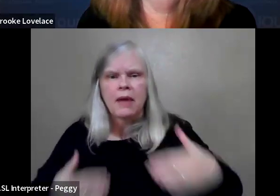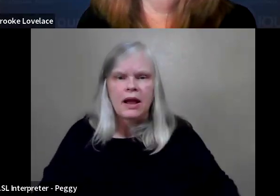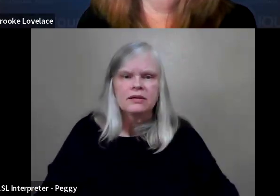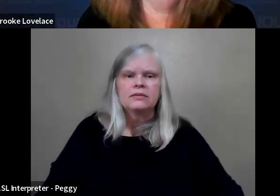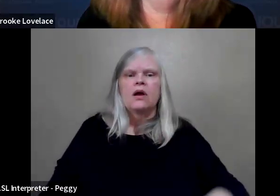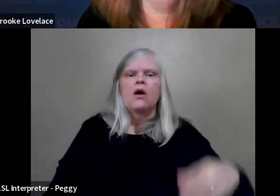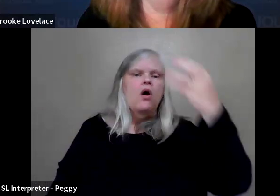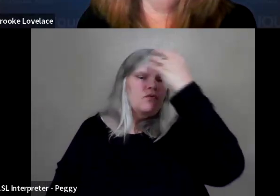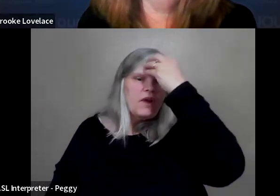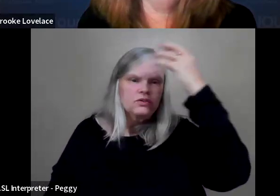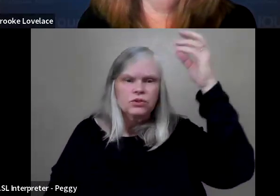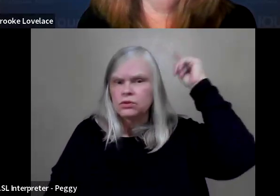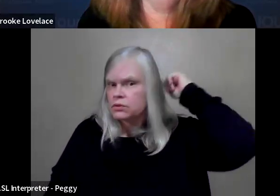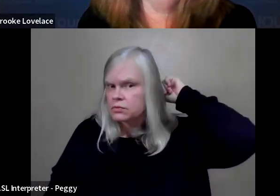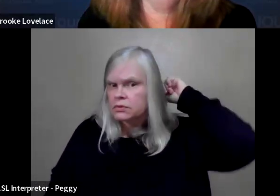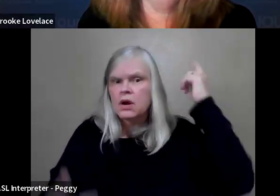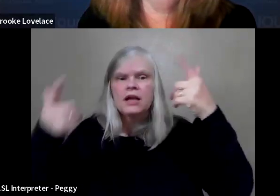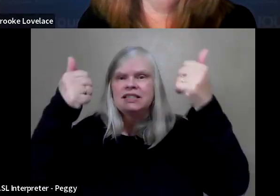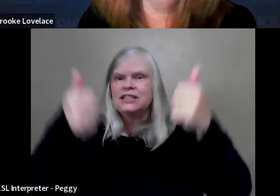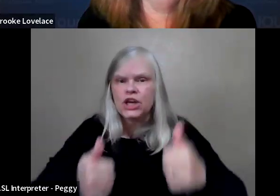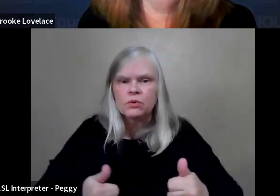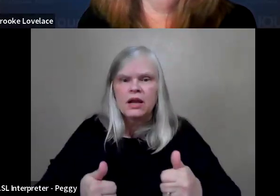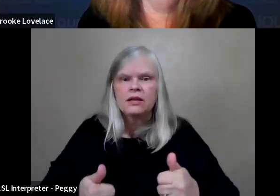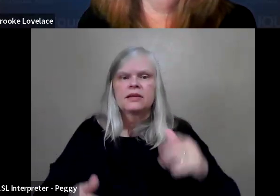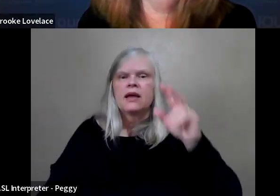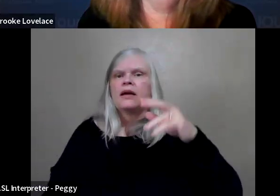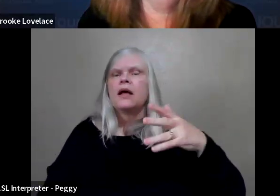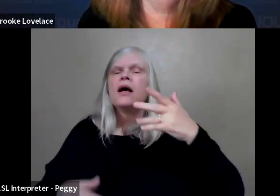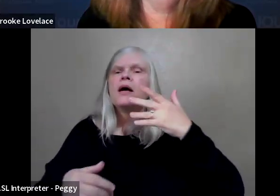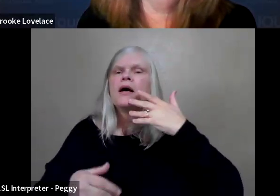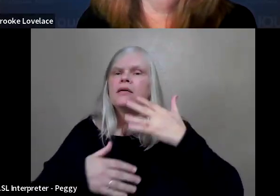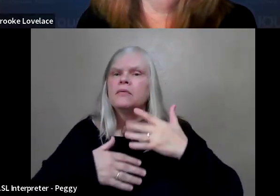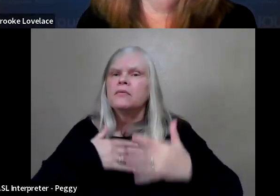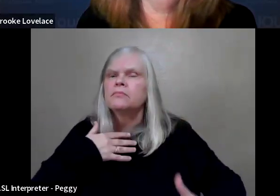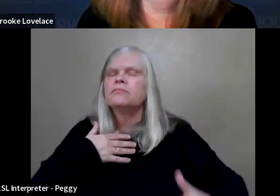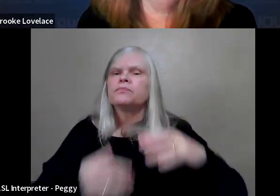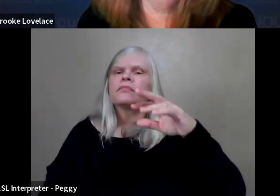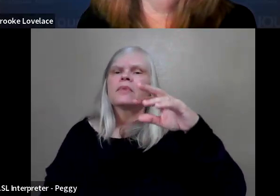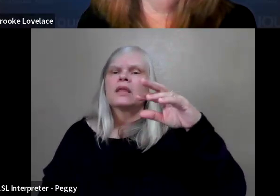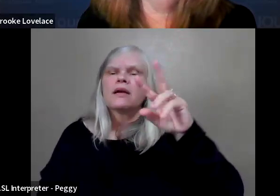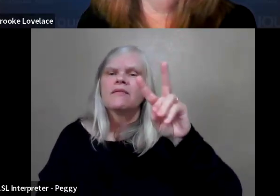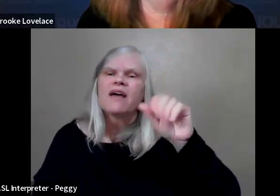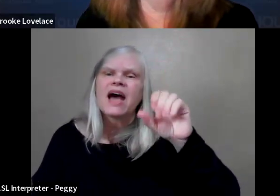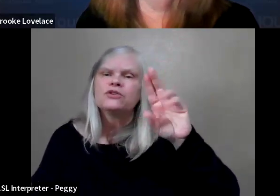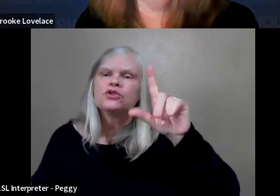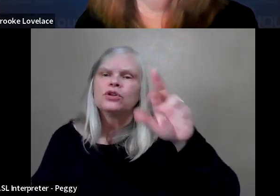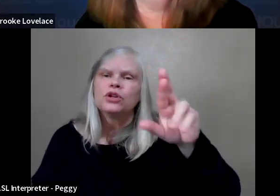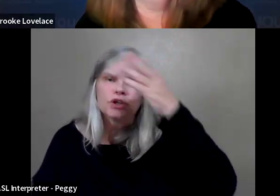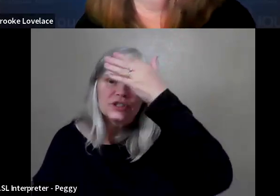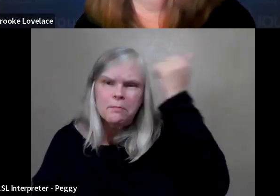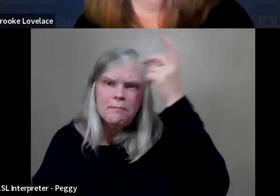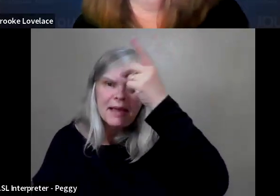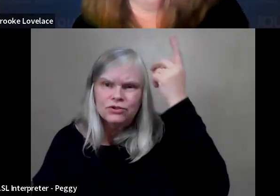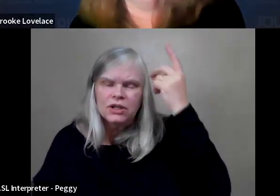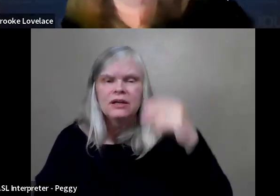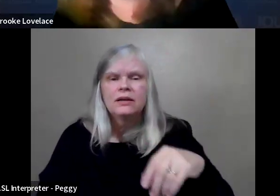degeneration, vascular dementia, and many, many others. So the big takeaway here is